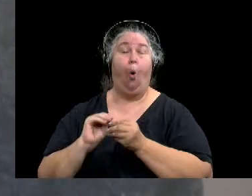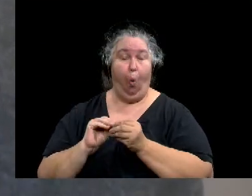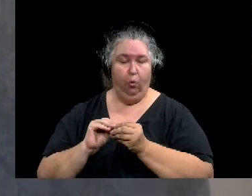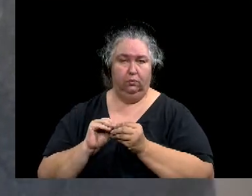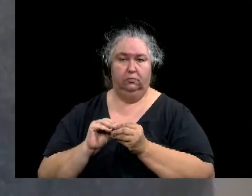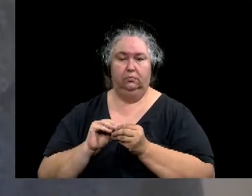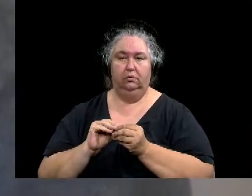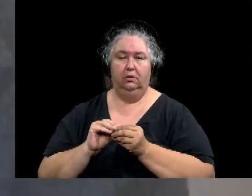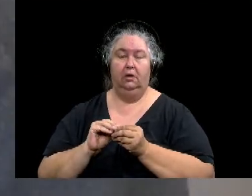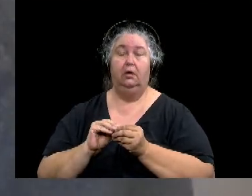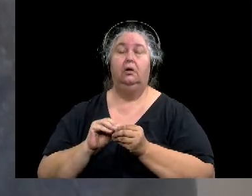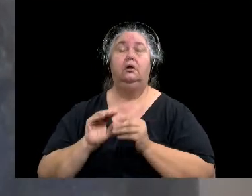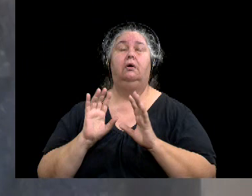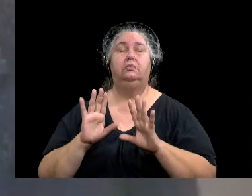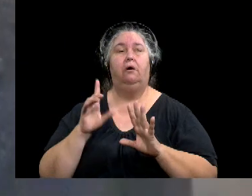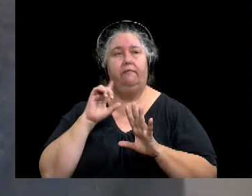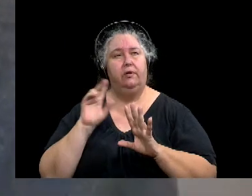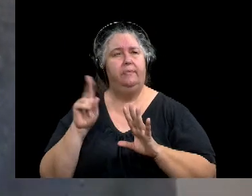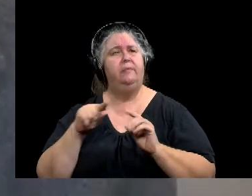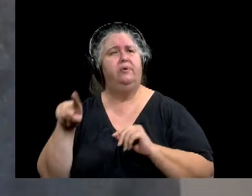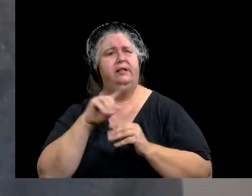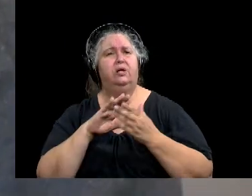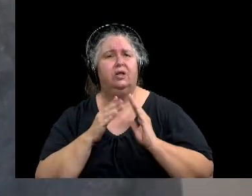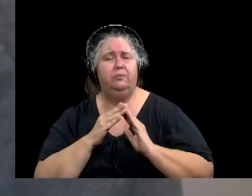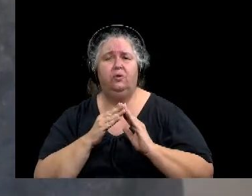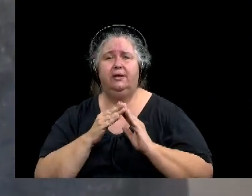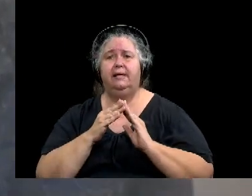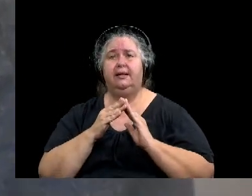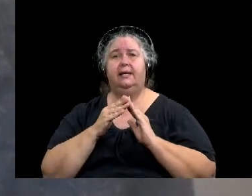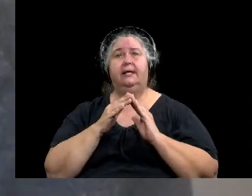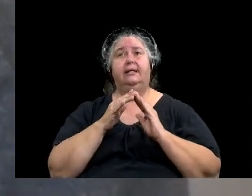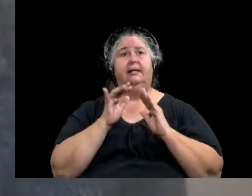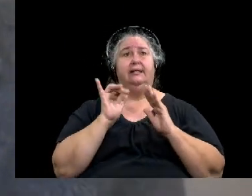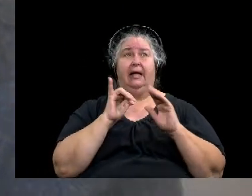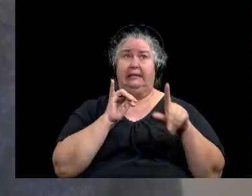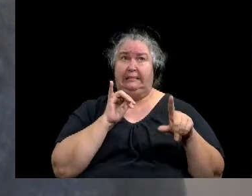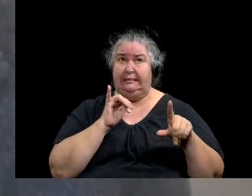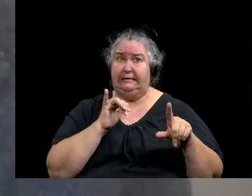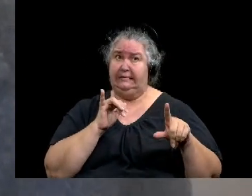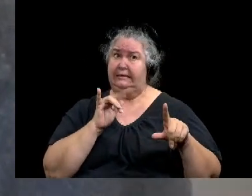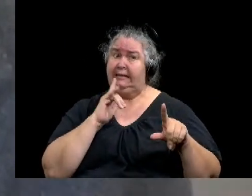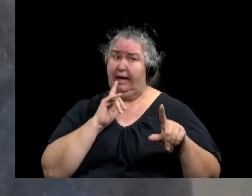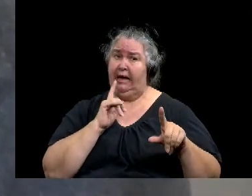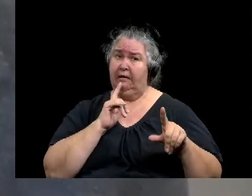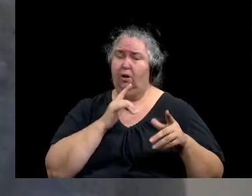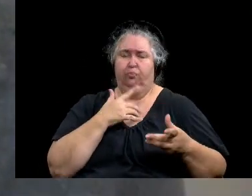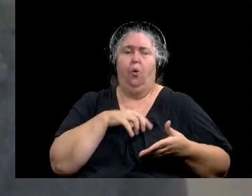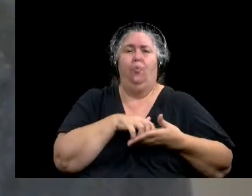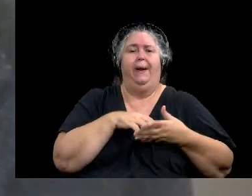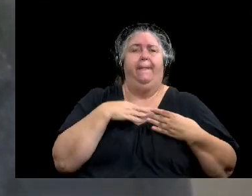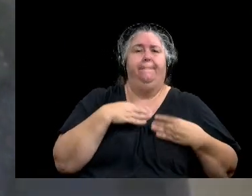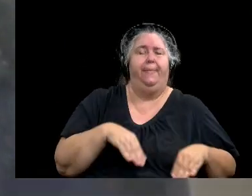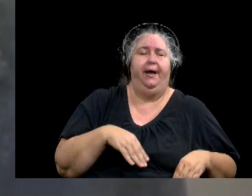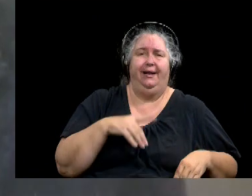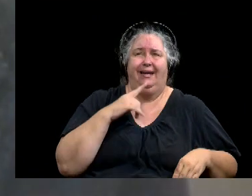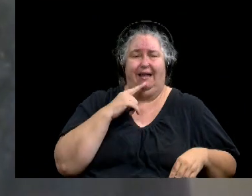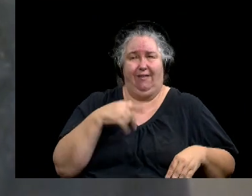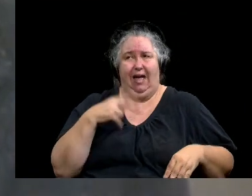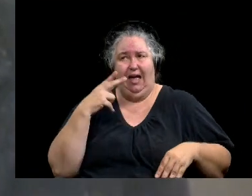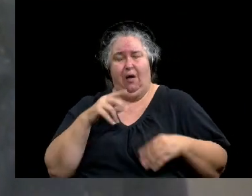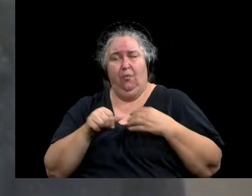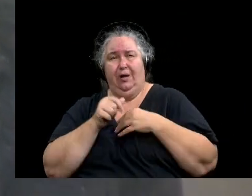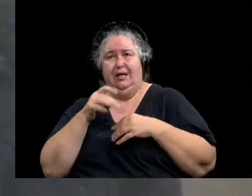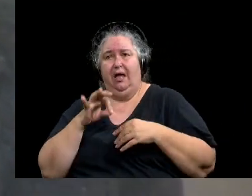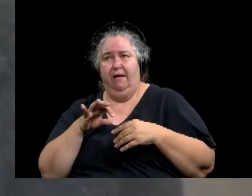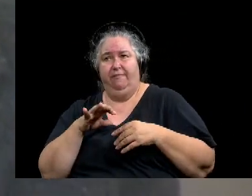So for the sake of those in the community that have higher risk of severe illness and death from this virus, whether family members that we care